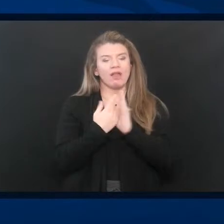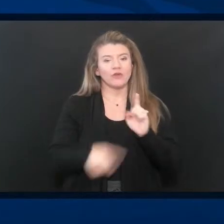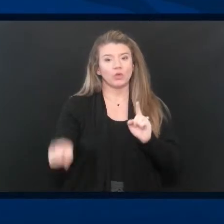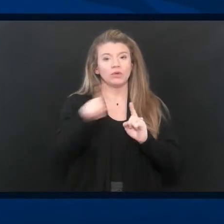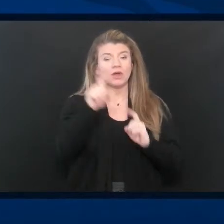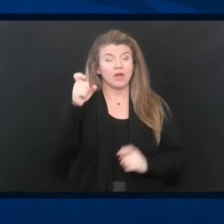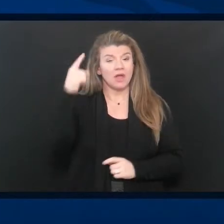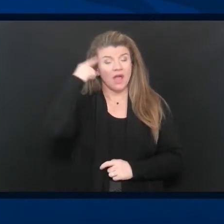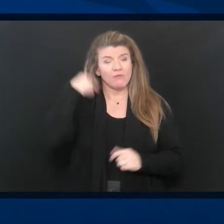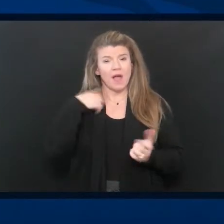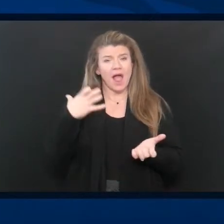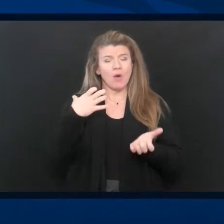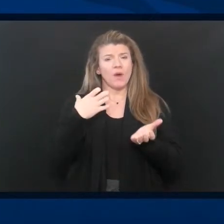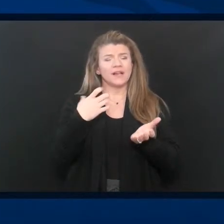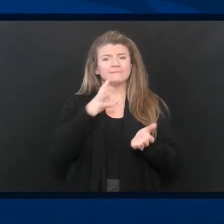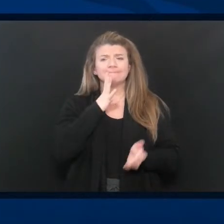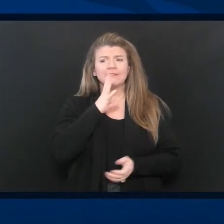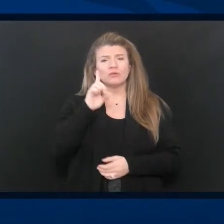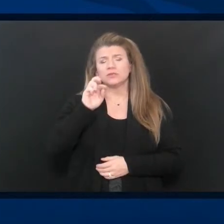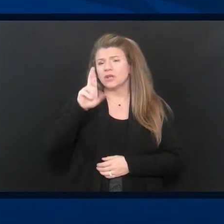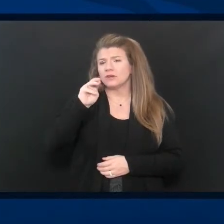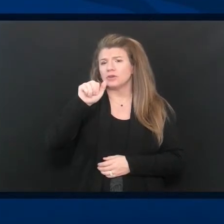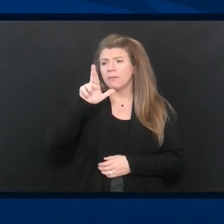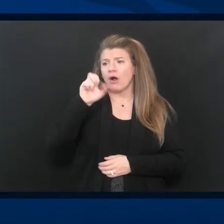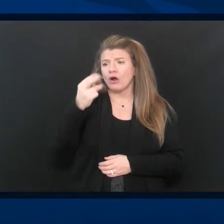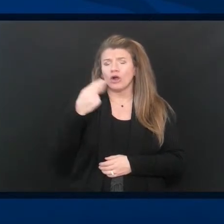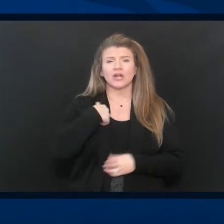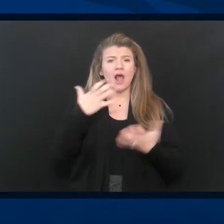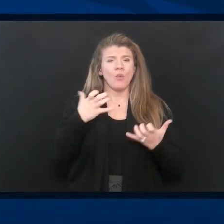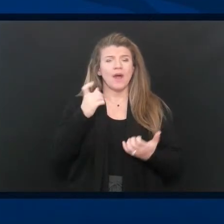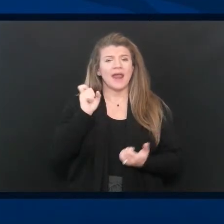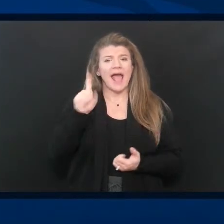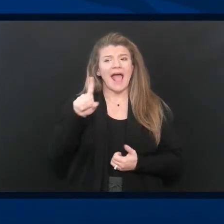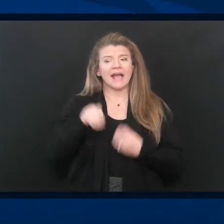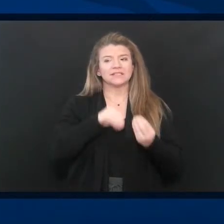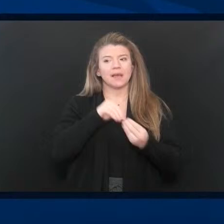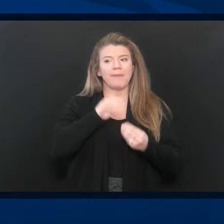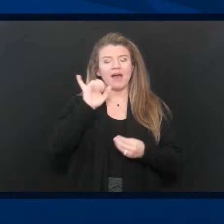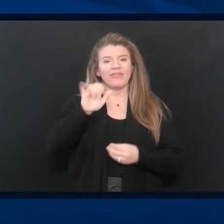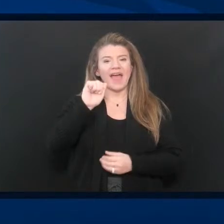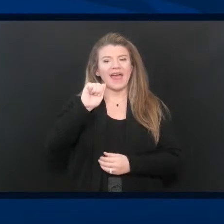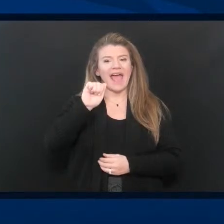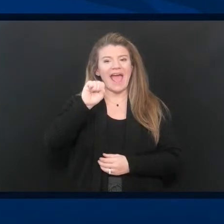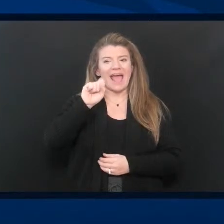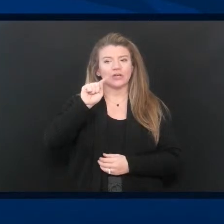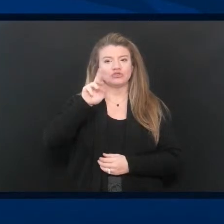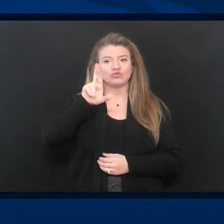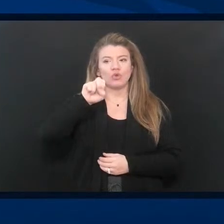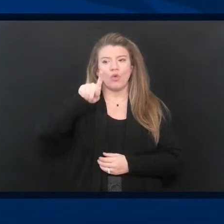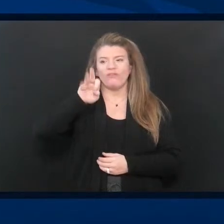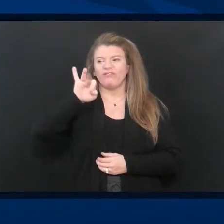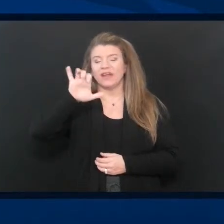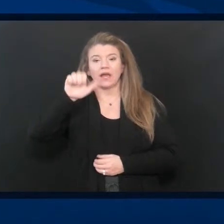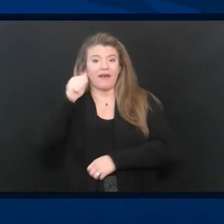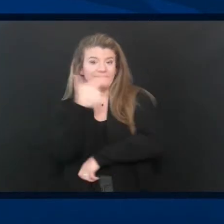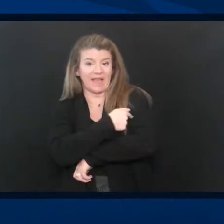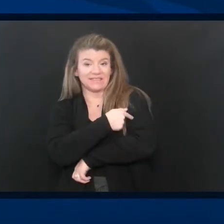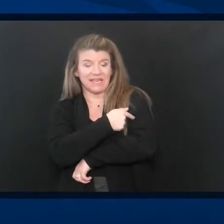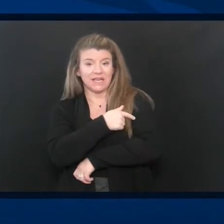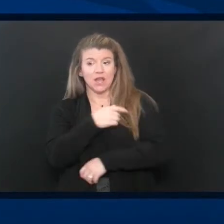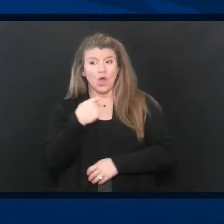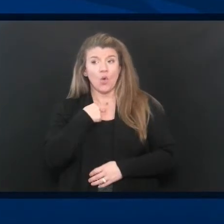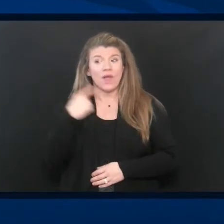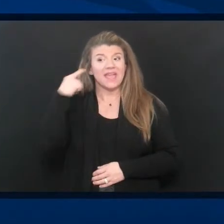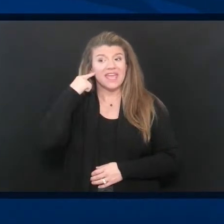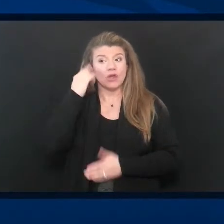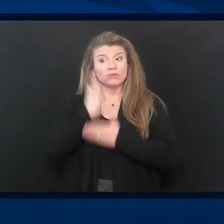Governor, I'd like to talk to Dr. Marshall on this one. I want to talk about AstraZeneca vaccine. We hear some